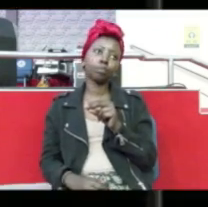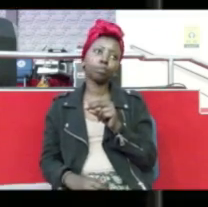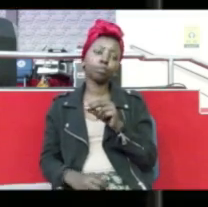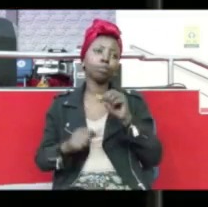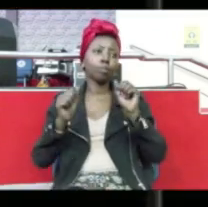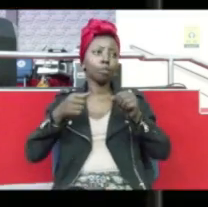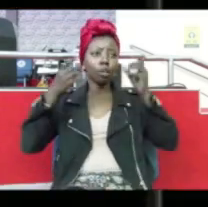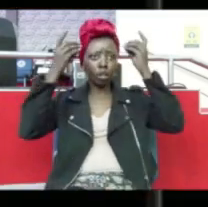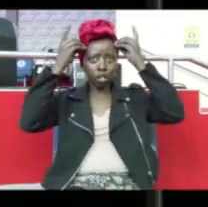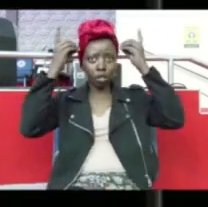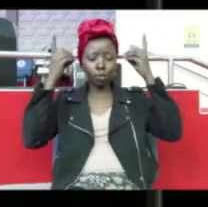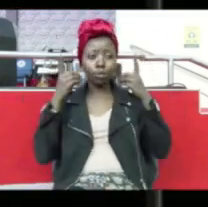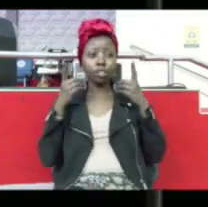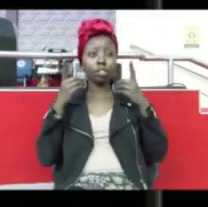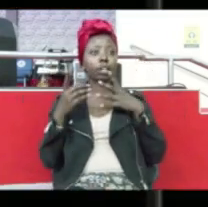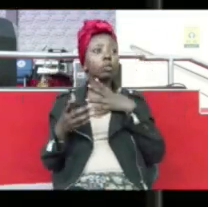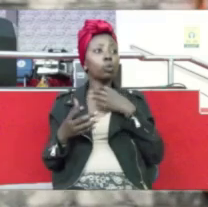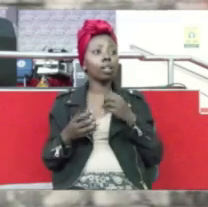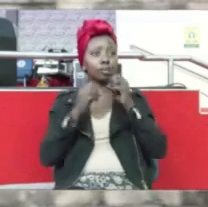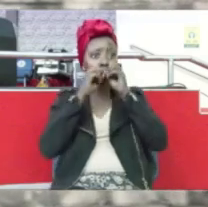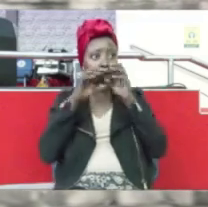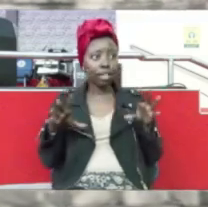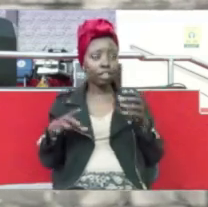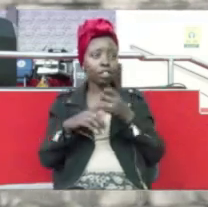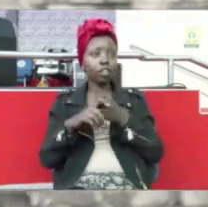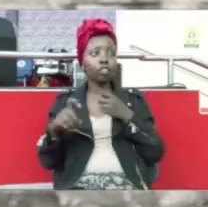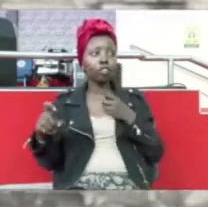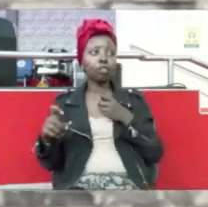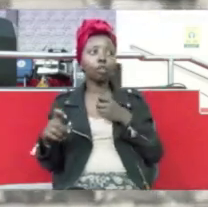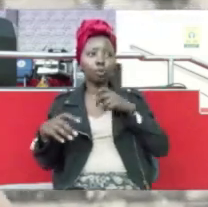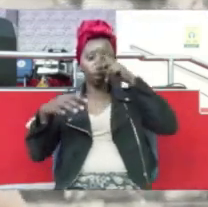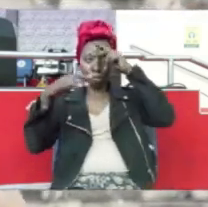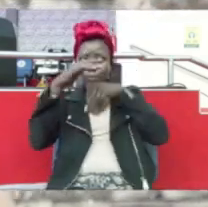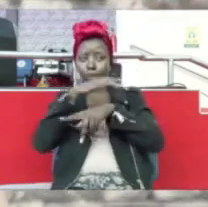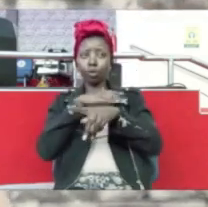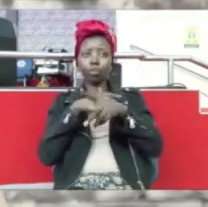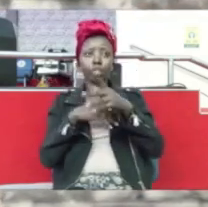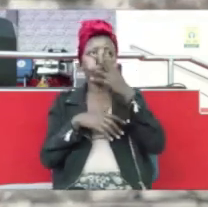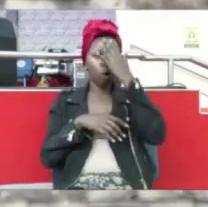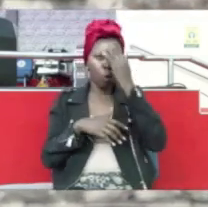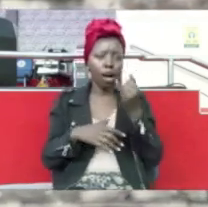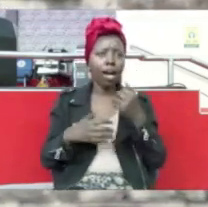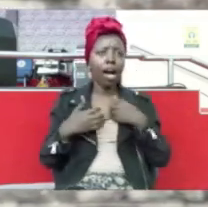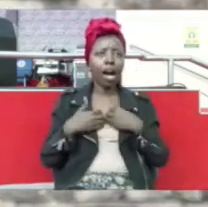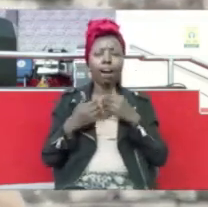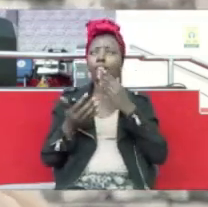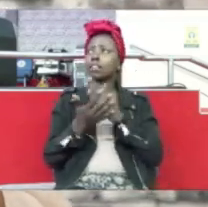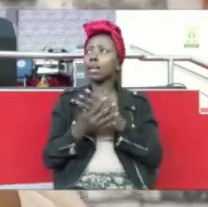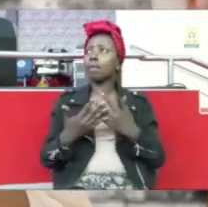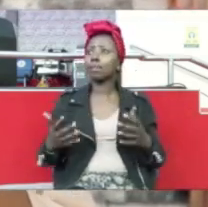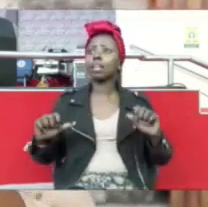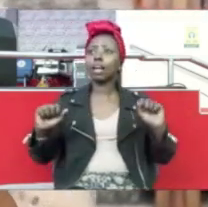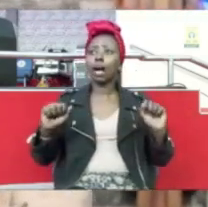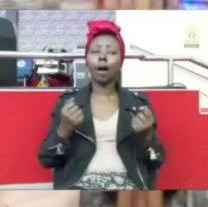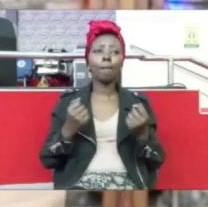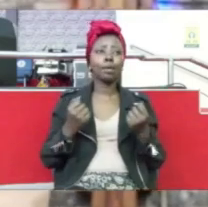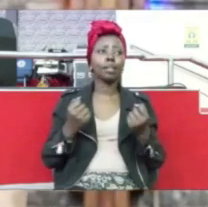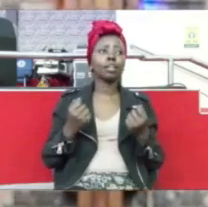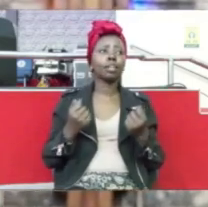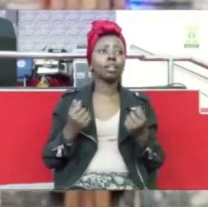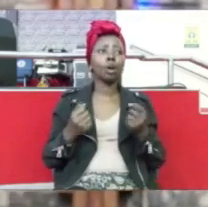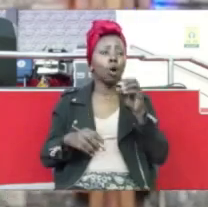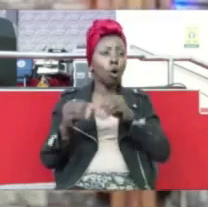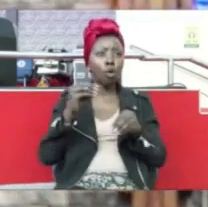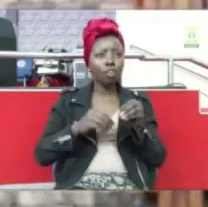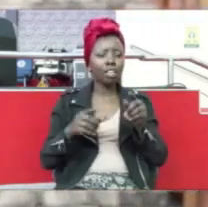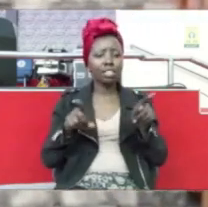we need a blessing from him because there is something that happens. An offering is a key. Remember, we said it's a principle. It's